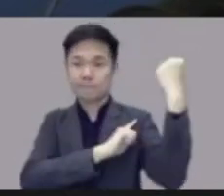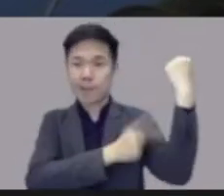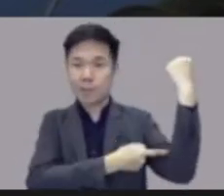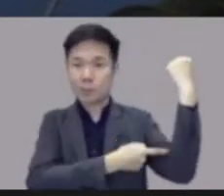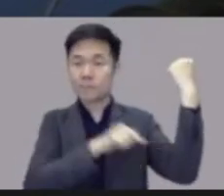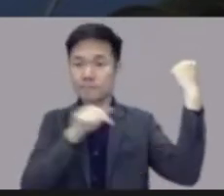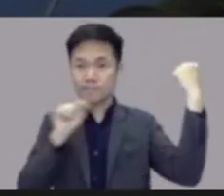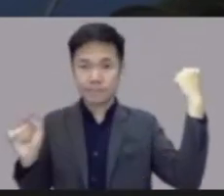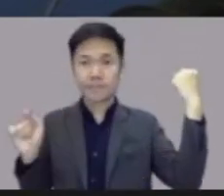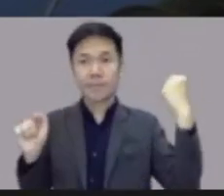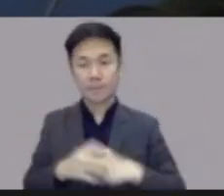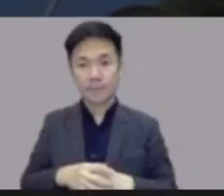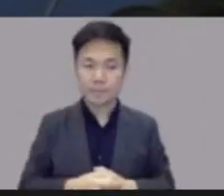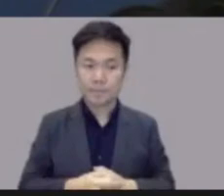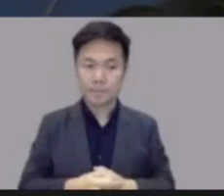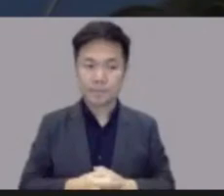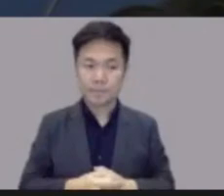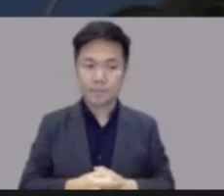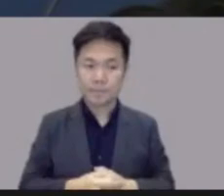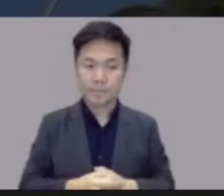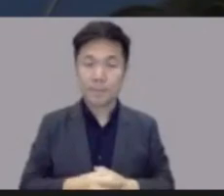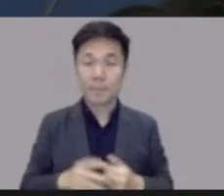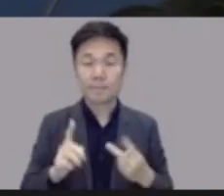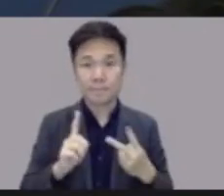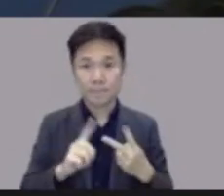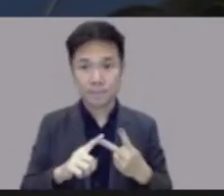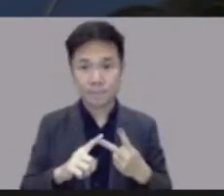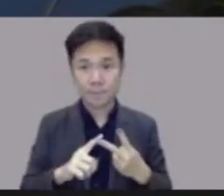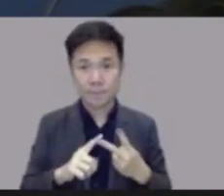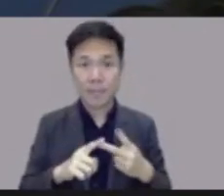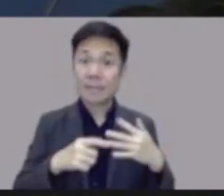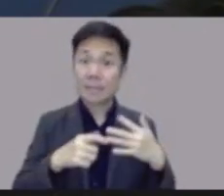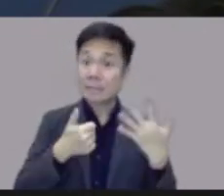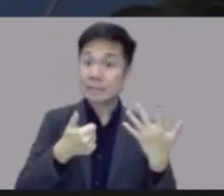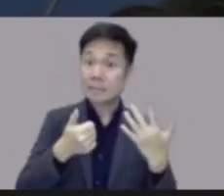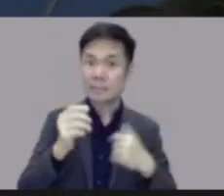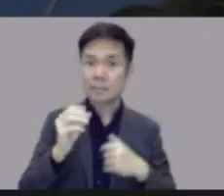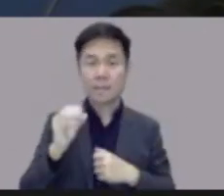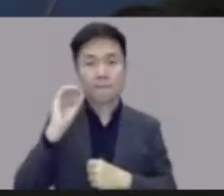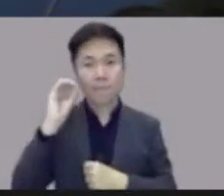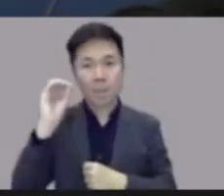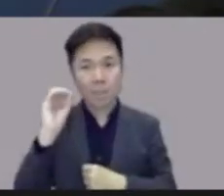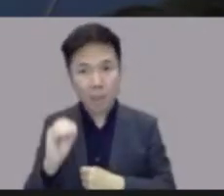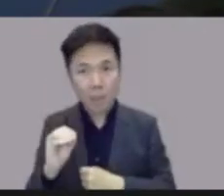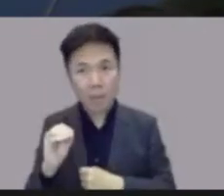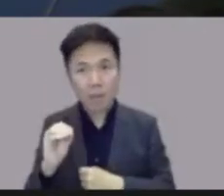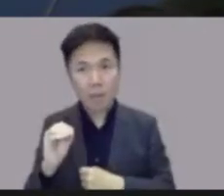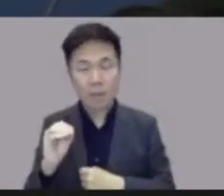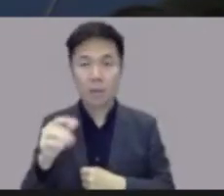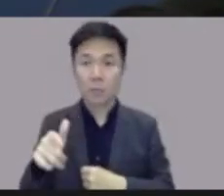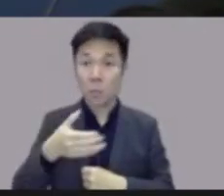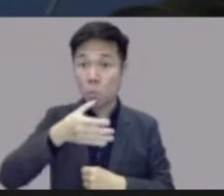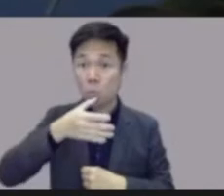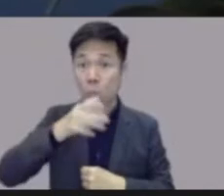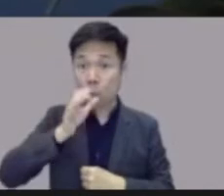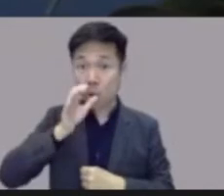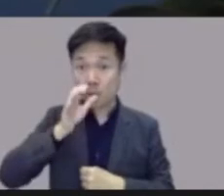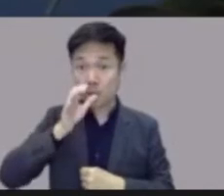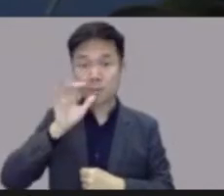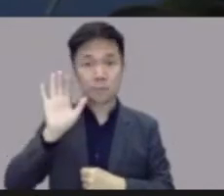Hydro energy potential 60 percent of the Water Resources